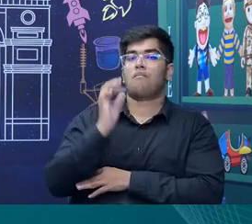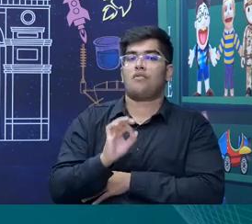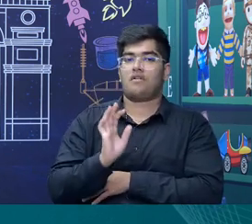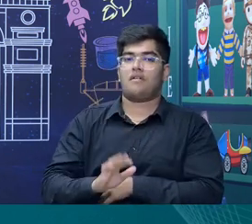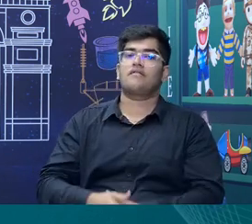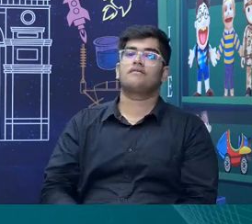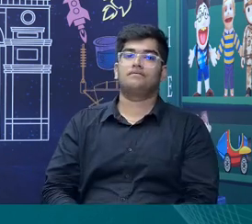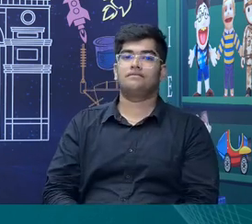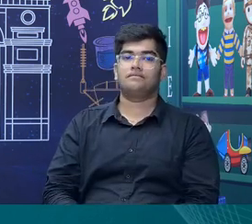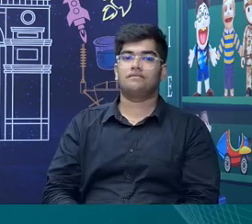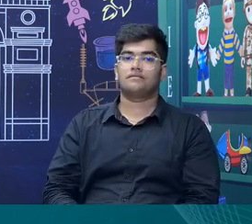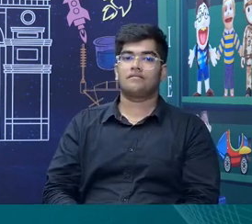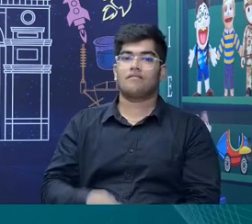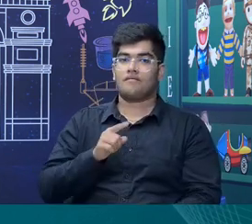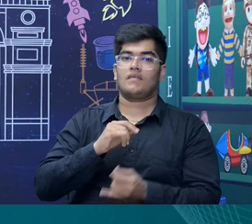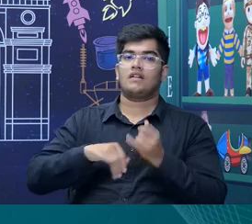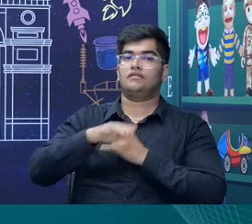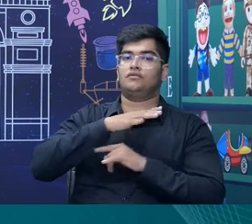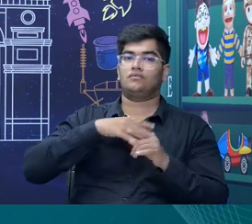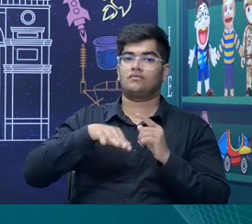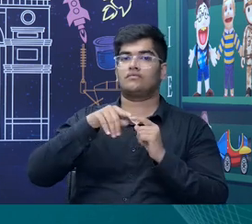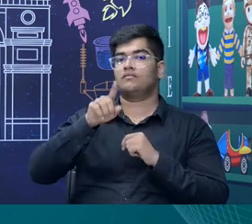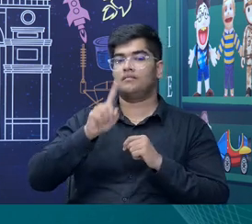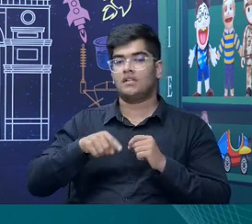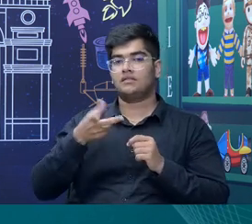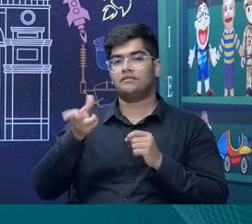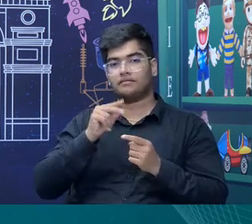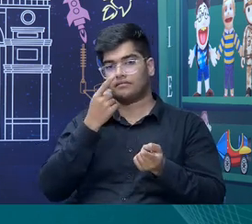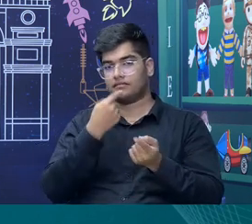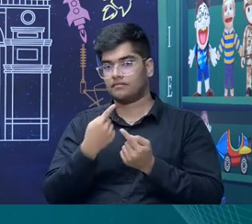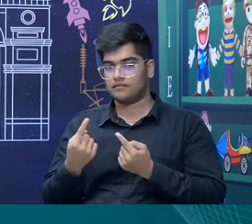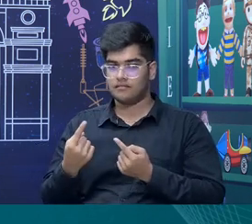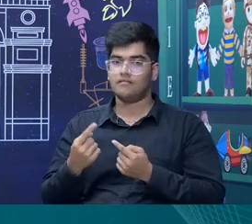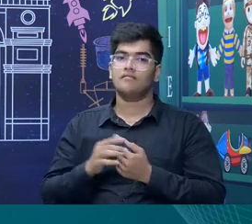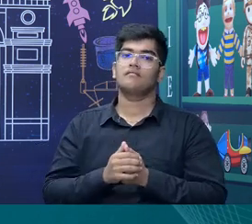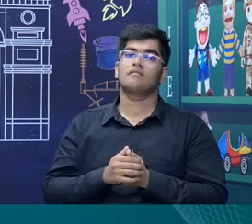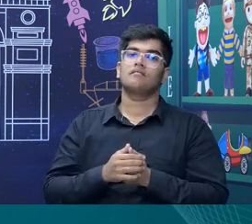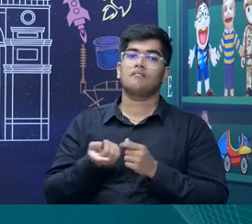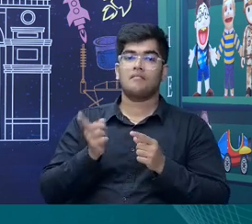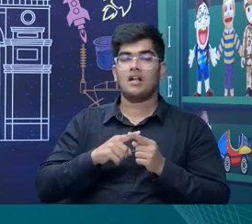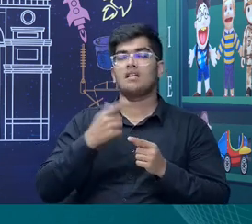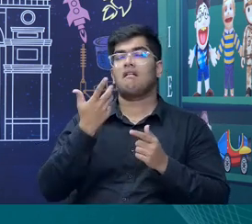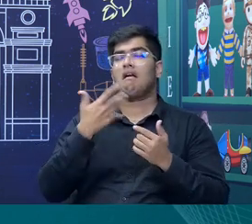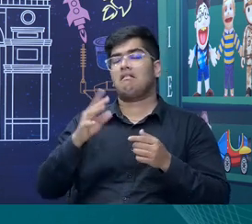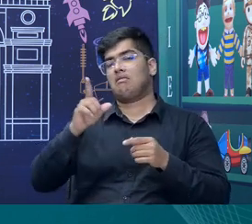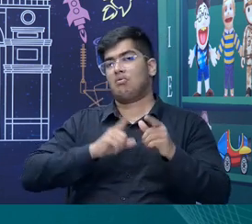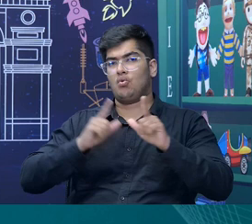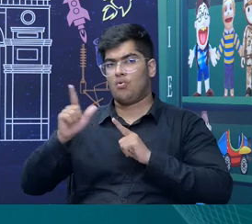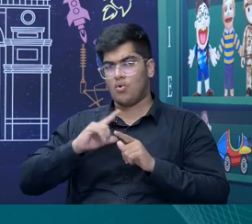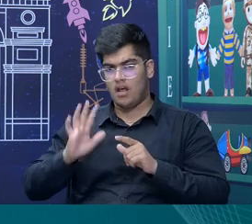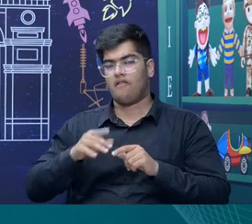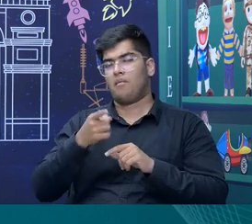so in this situation we will have to re-value similarly liabilities will also have to be